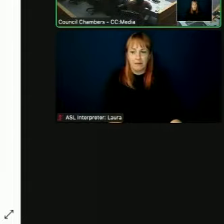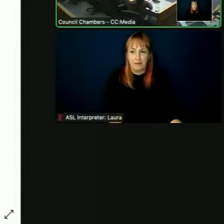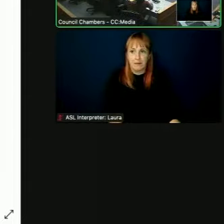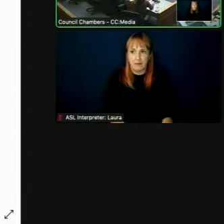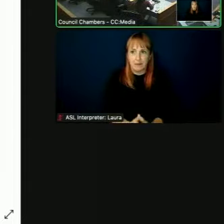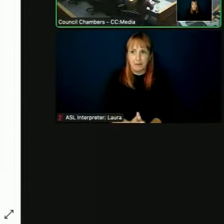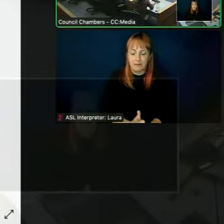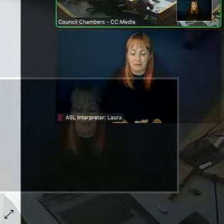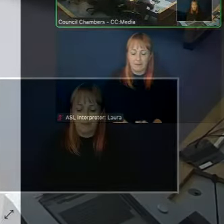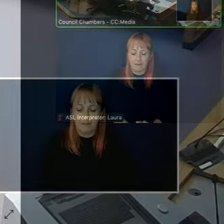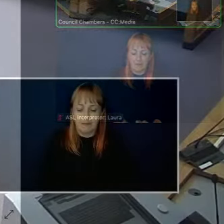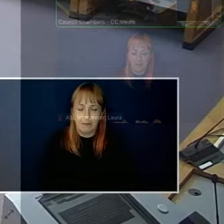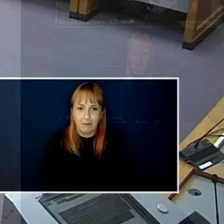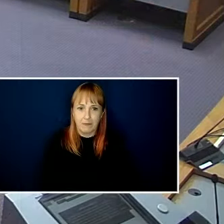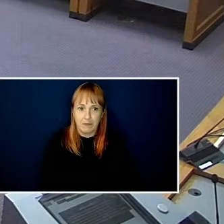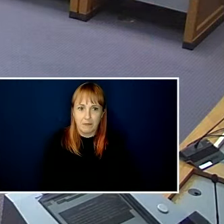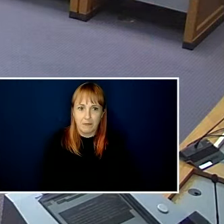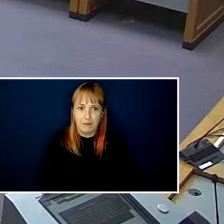807.020.